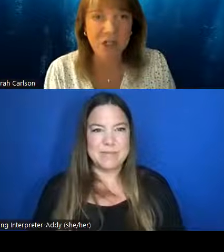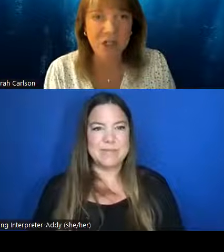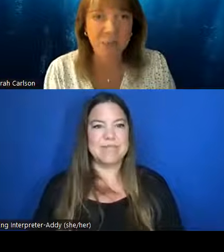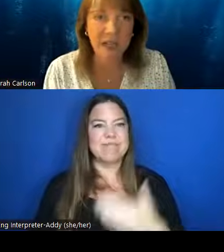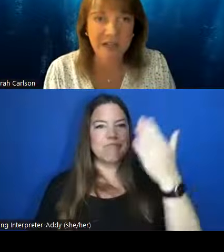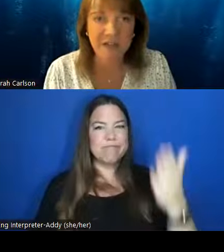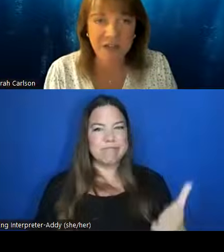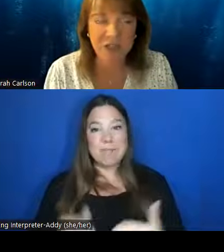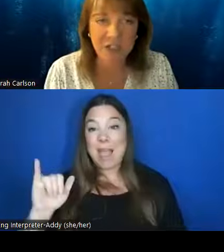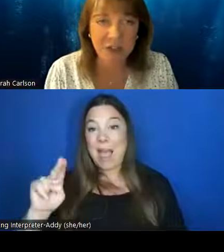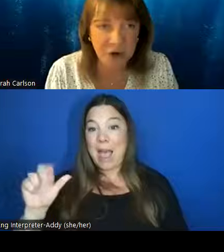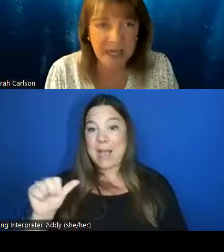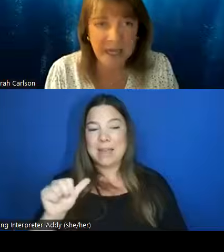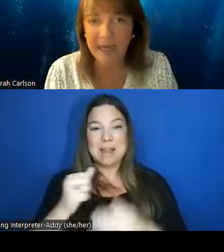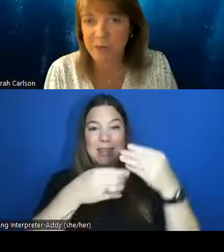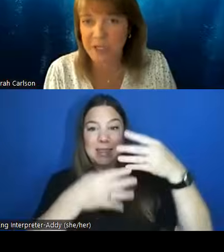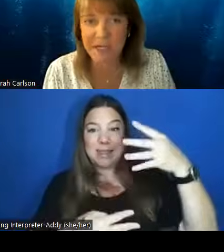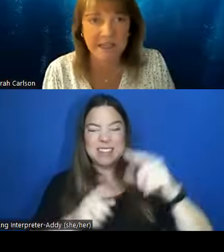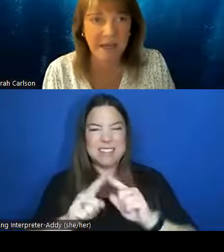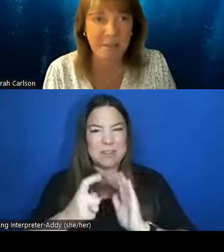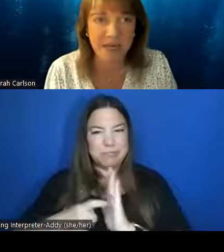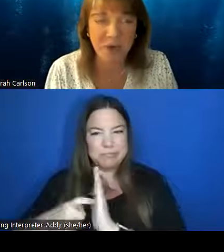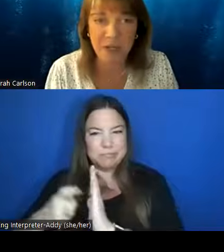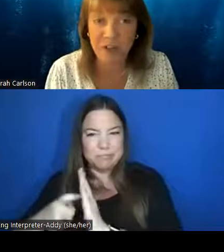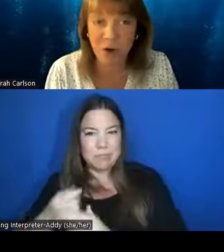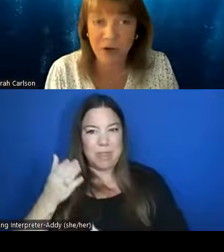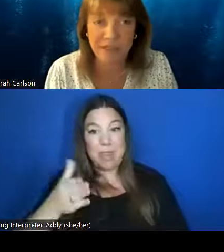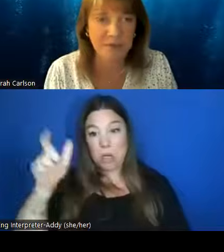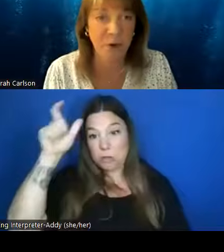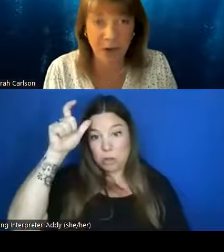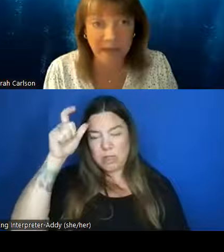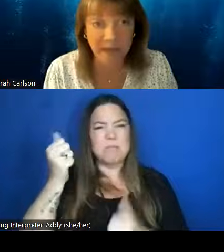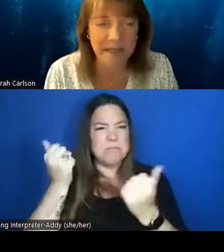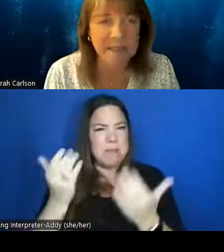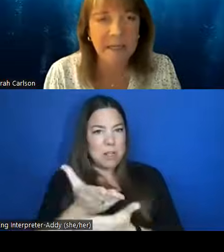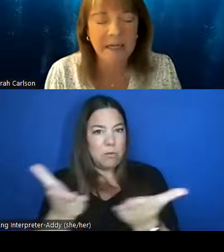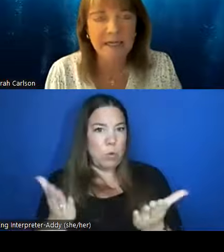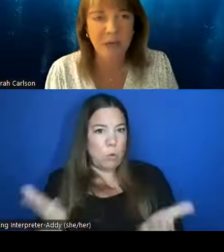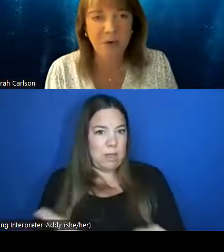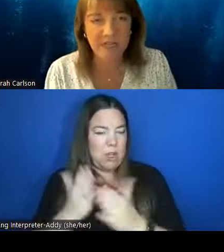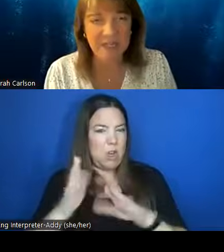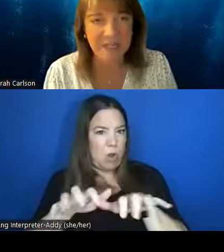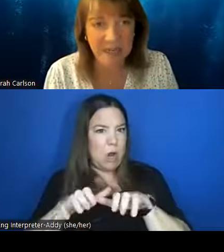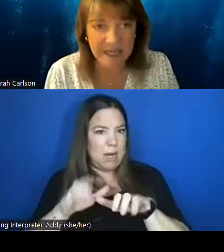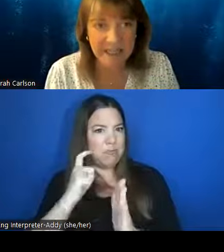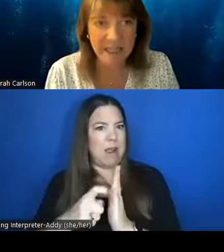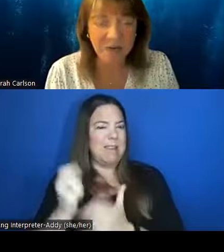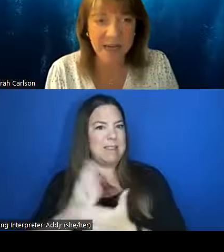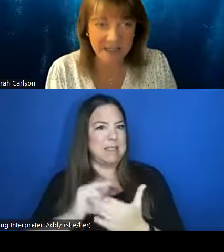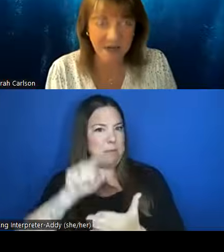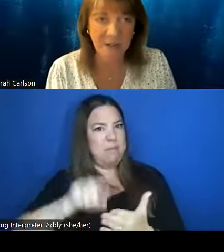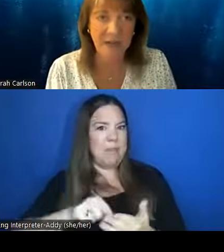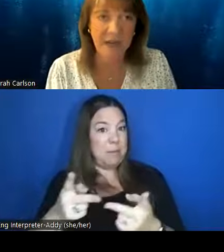INA shipwreck excavations in Turkey, and I realize many of you in the audience will recognize some of these sites that have